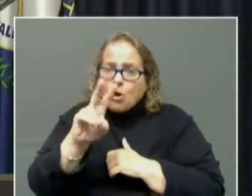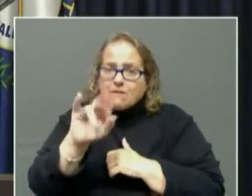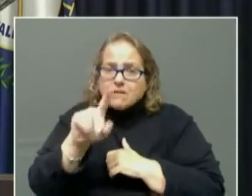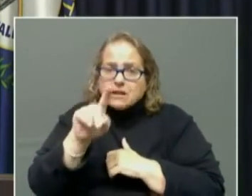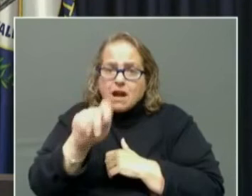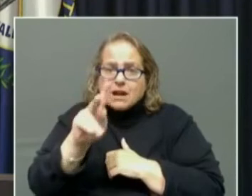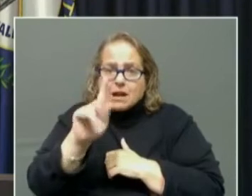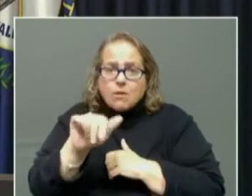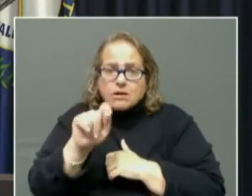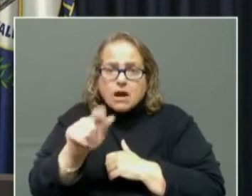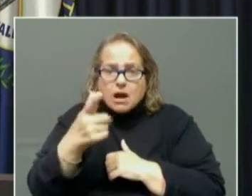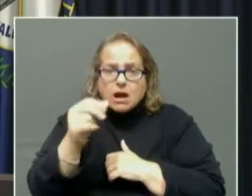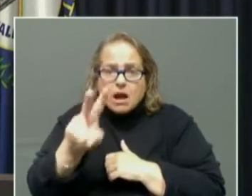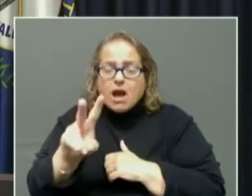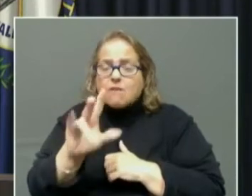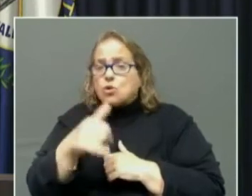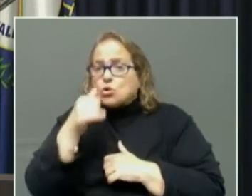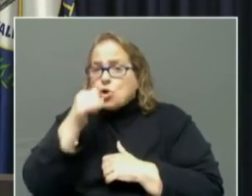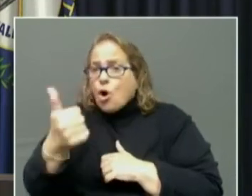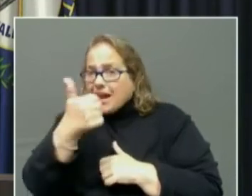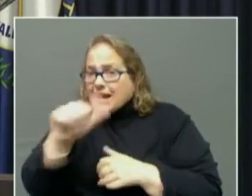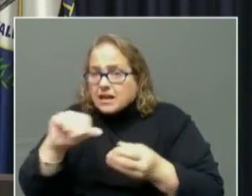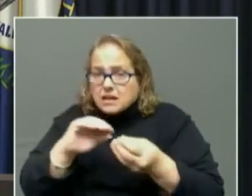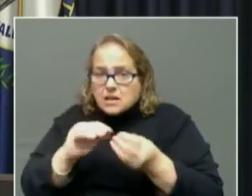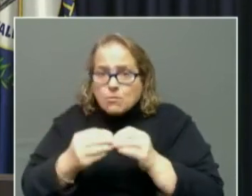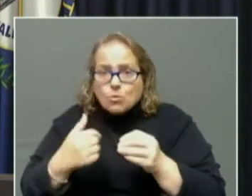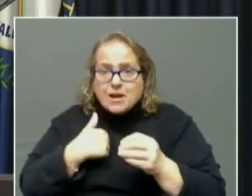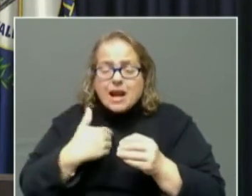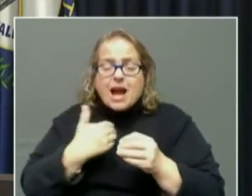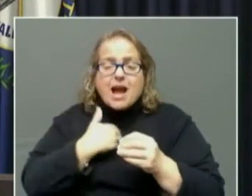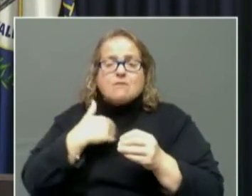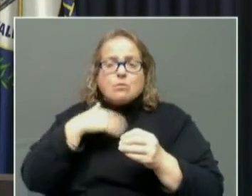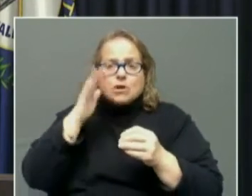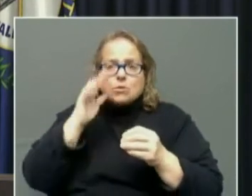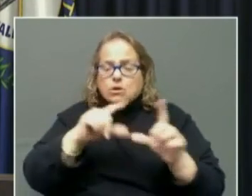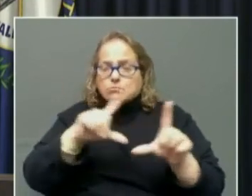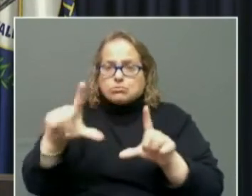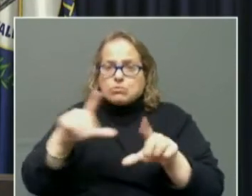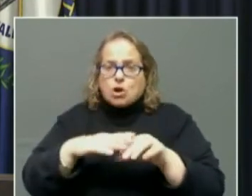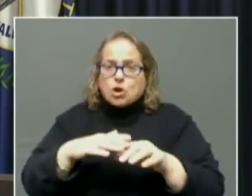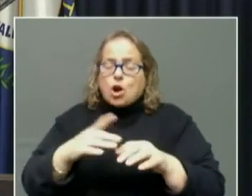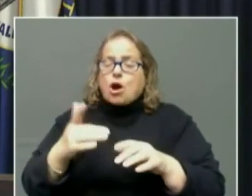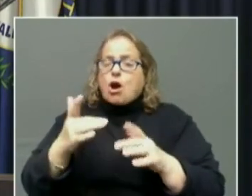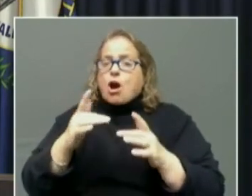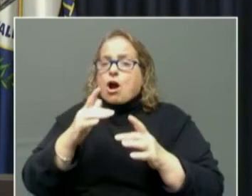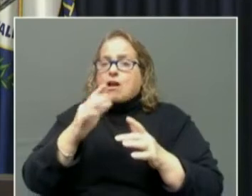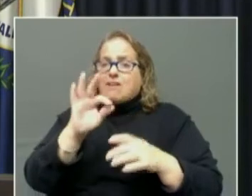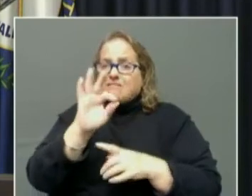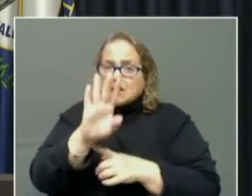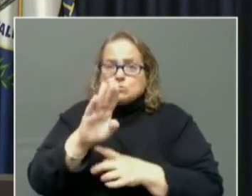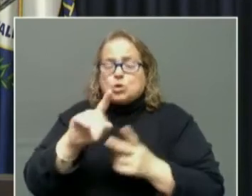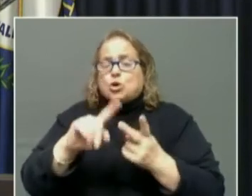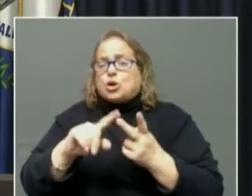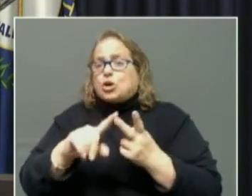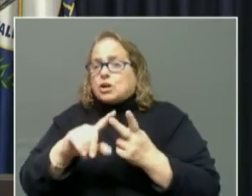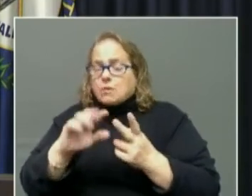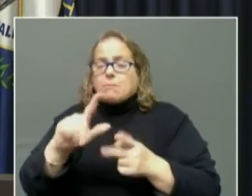kycovid19.ky.gov, call any of the numbers that we have. We'll put up on social media. We can get you Pfizer and Moderna right now. But